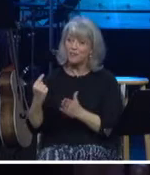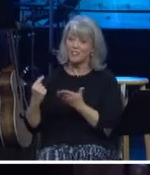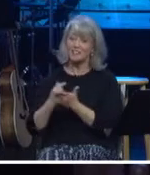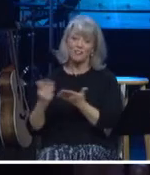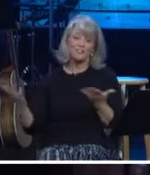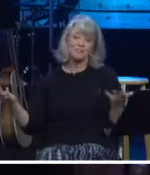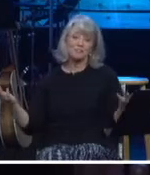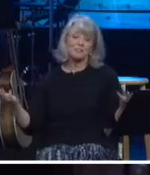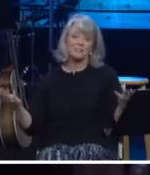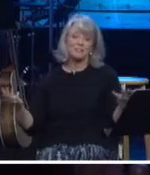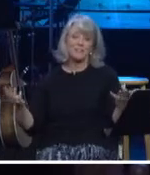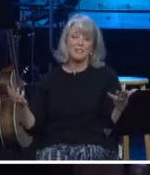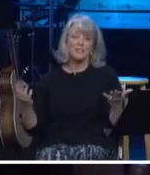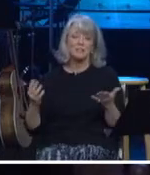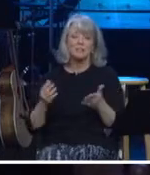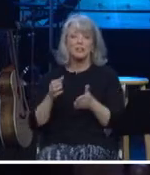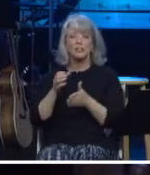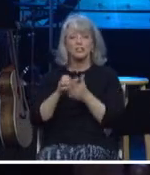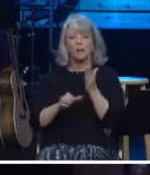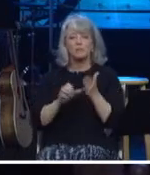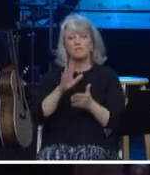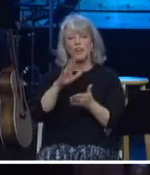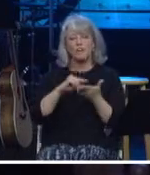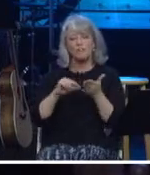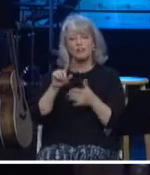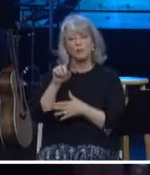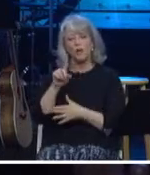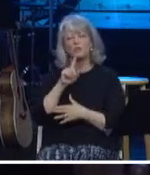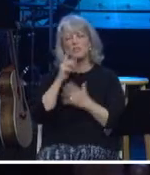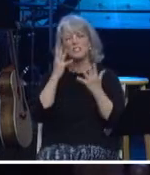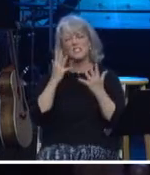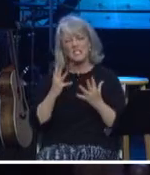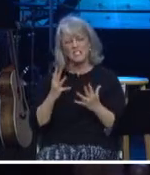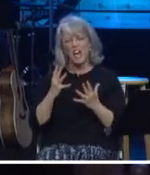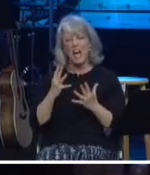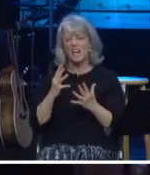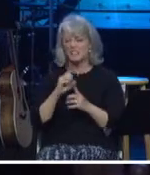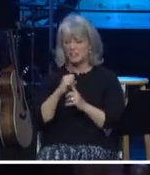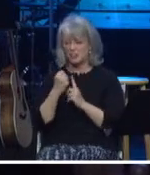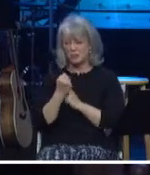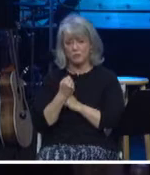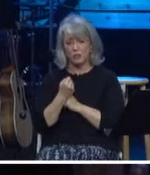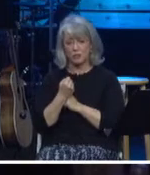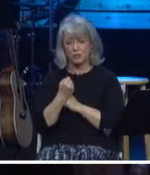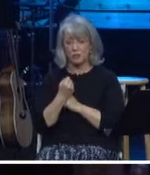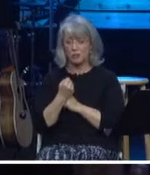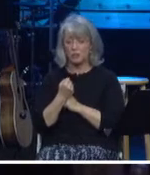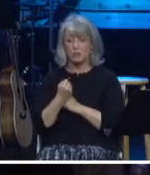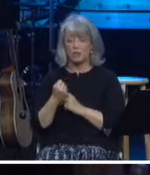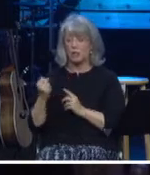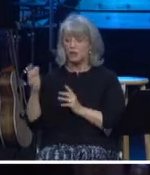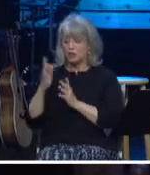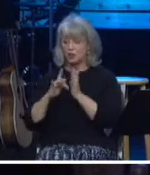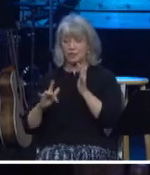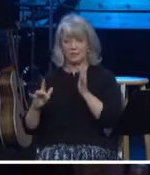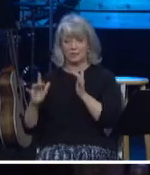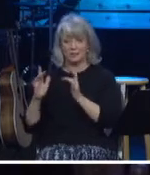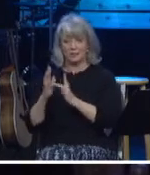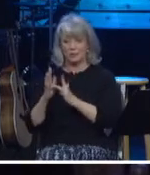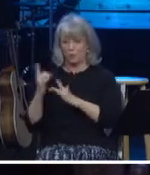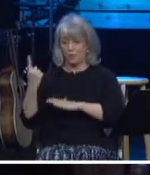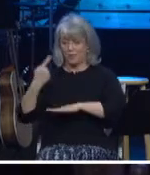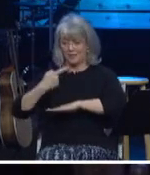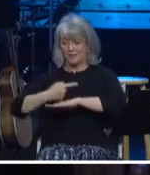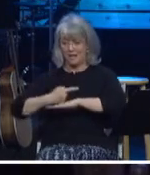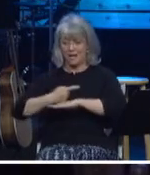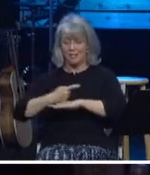I look back to chapter 5, verse 1. It's a sad scene. It's developed. This is just one day in Jesus' life. In verses